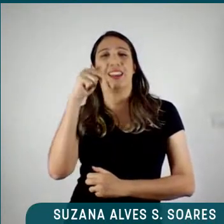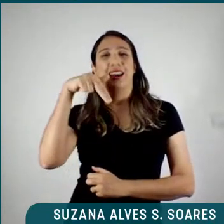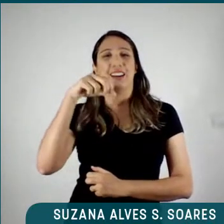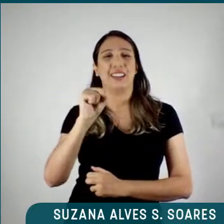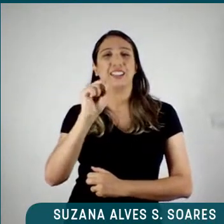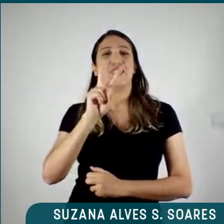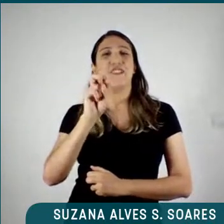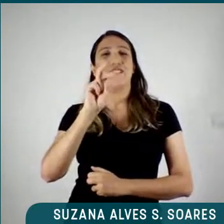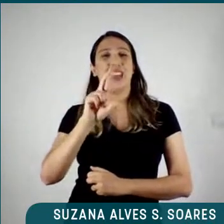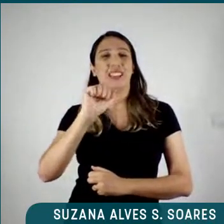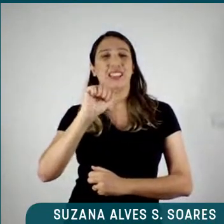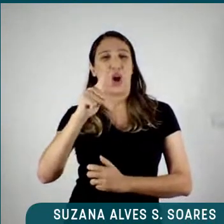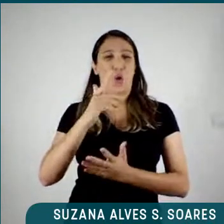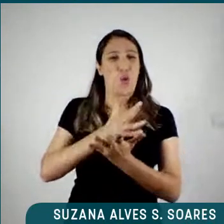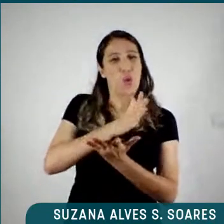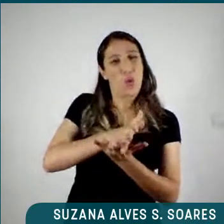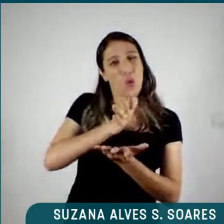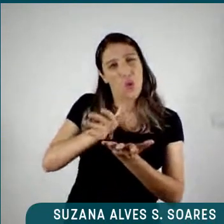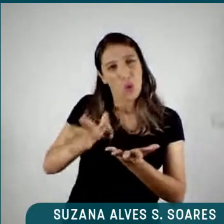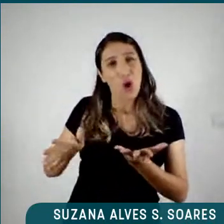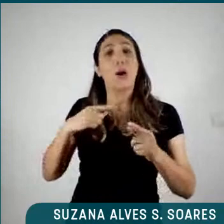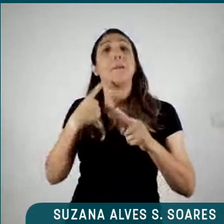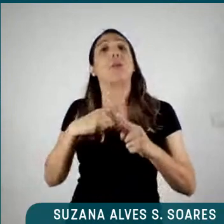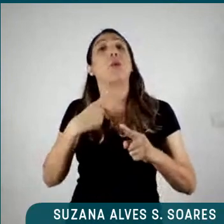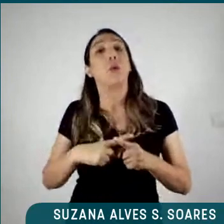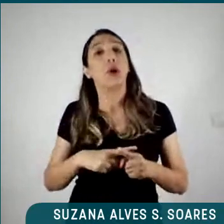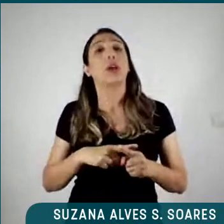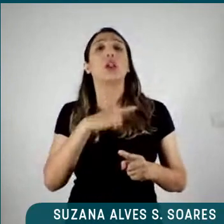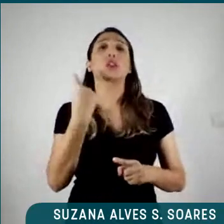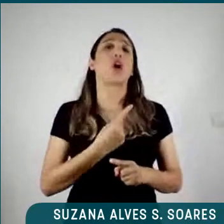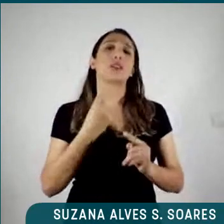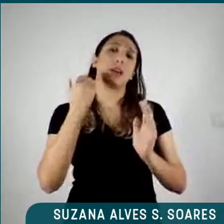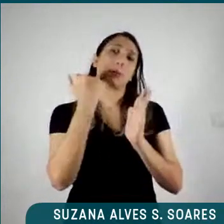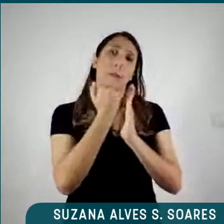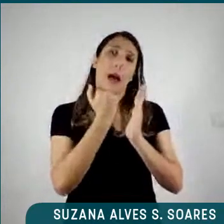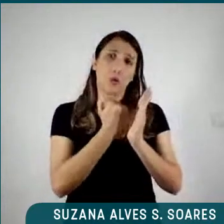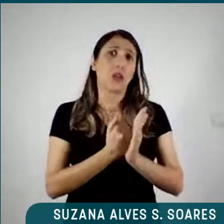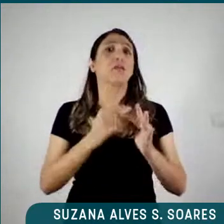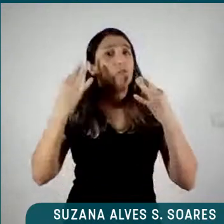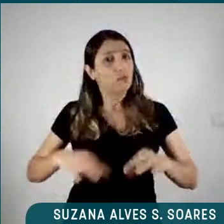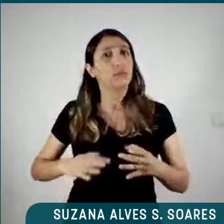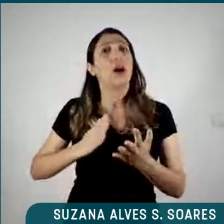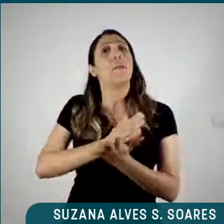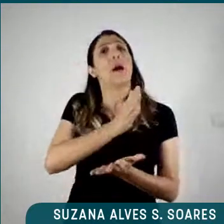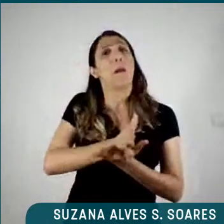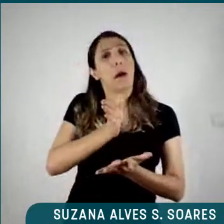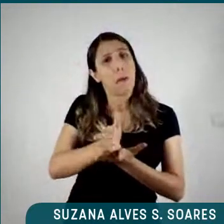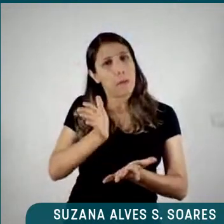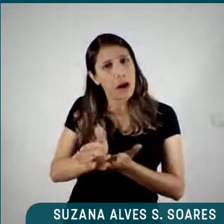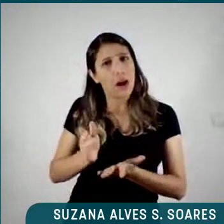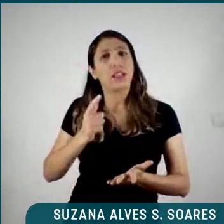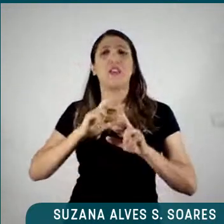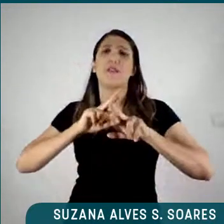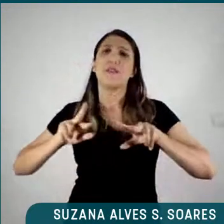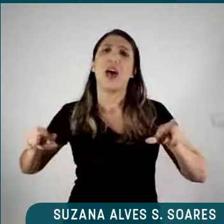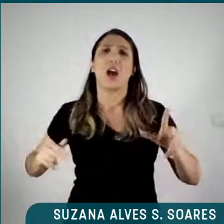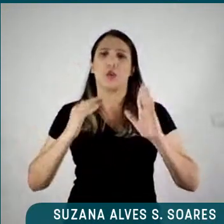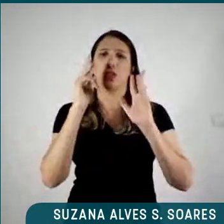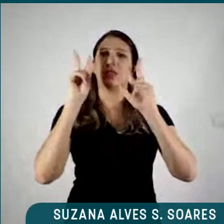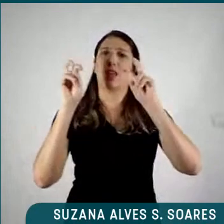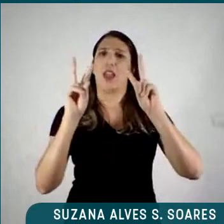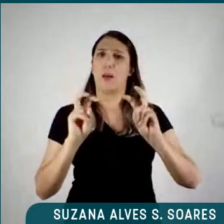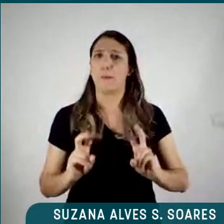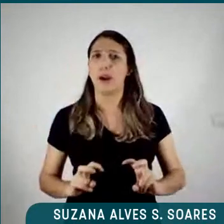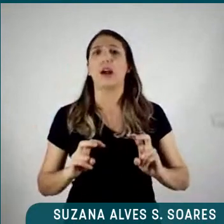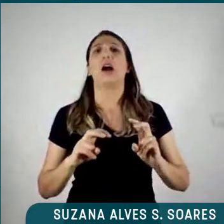I achieve this transversality? In our agenda, this is very important. We